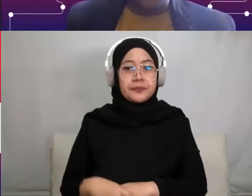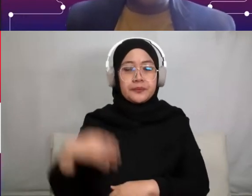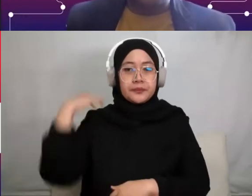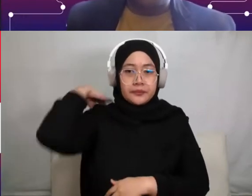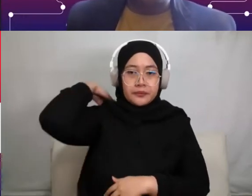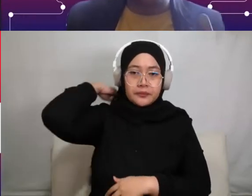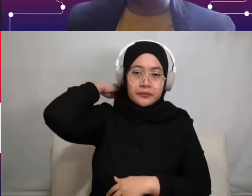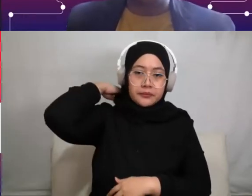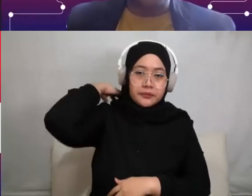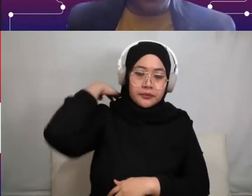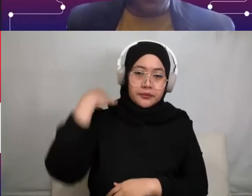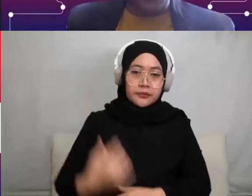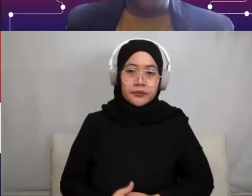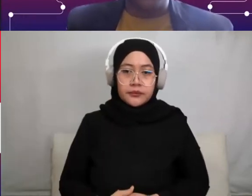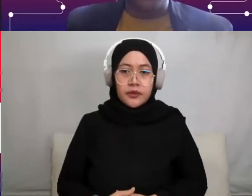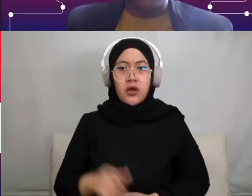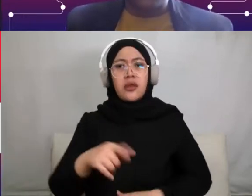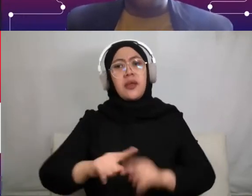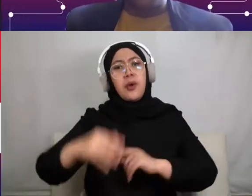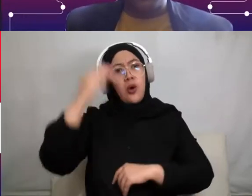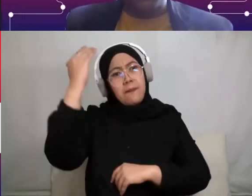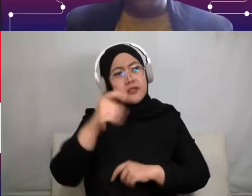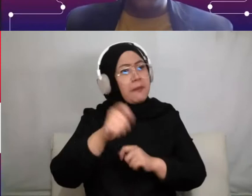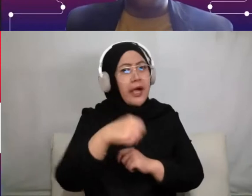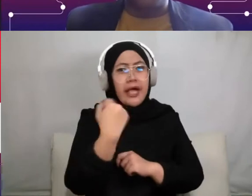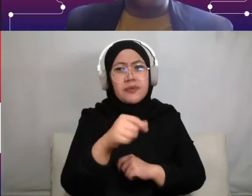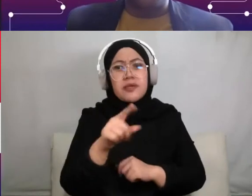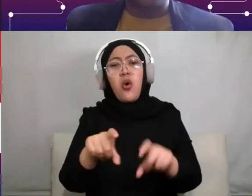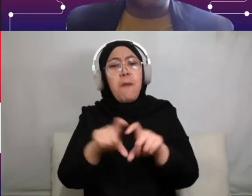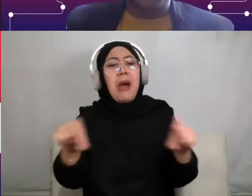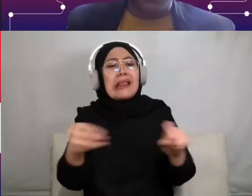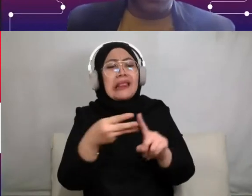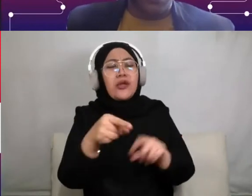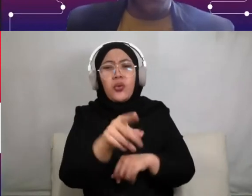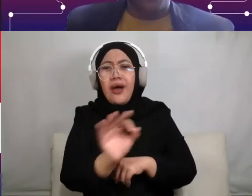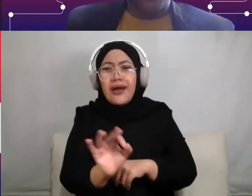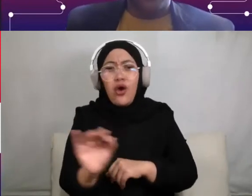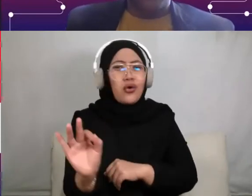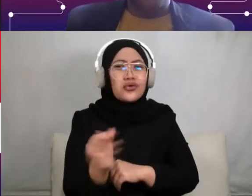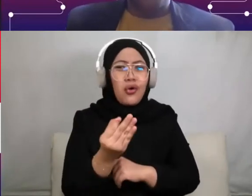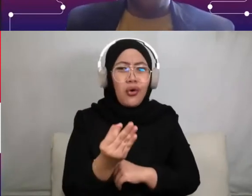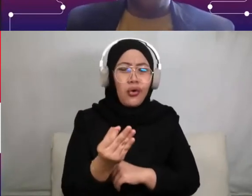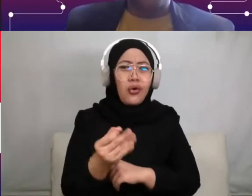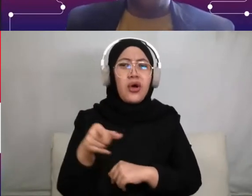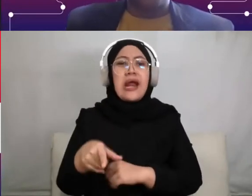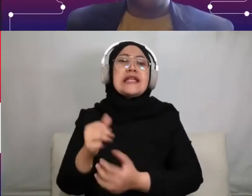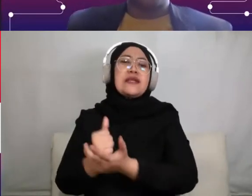drainage, that is going to be huge loss to the entity. So that's why we prefer to go for longer range buses only.